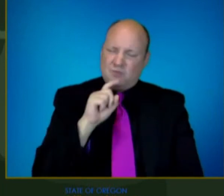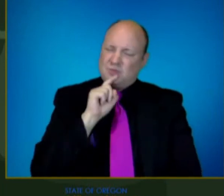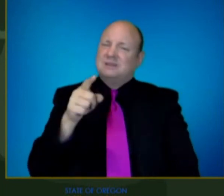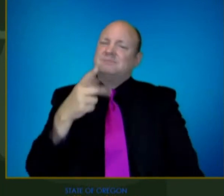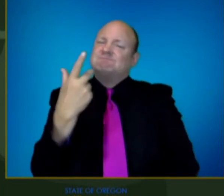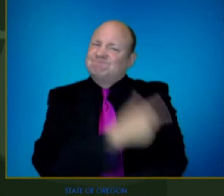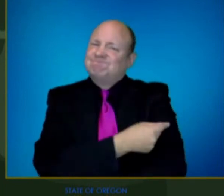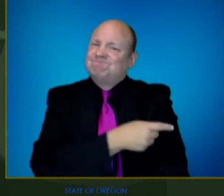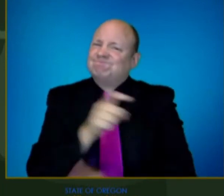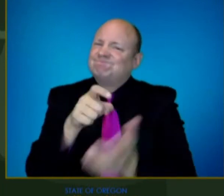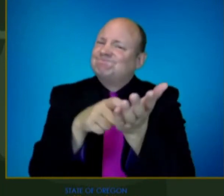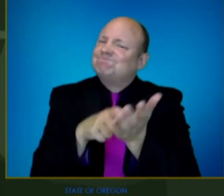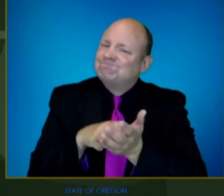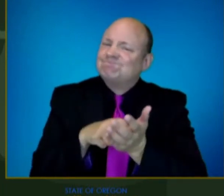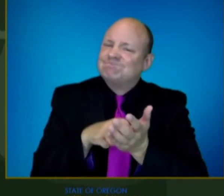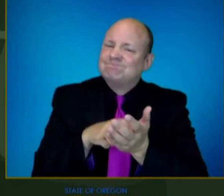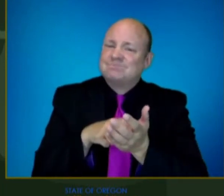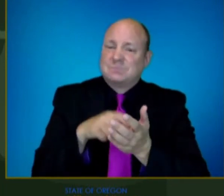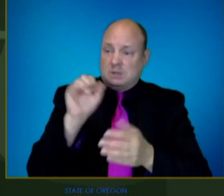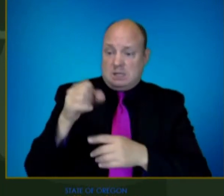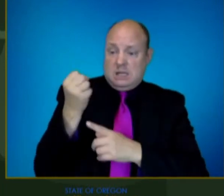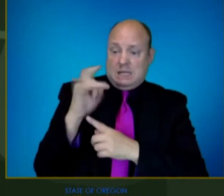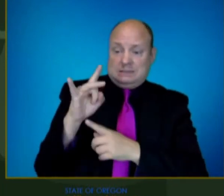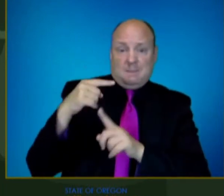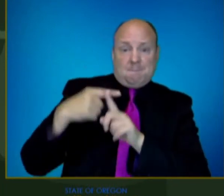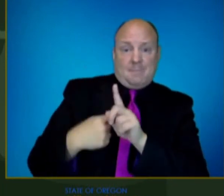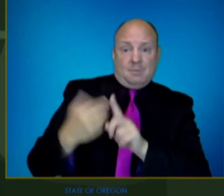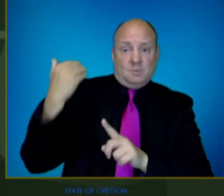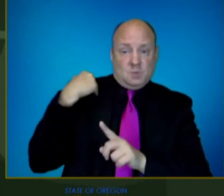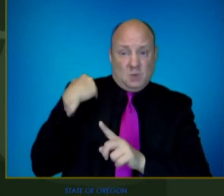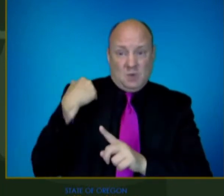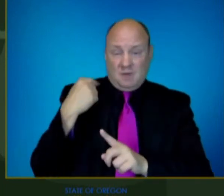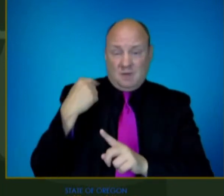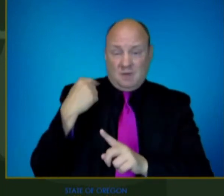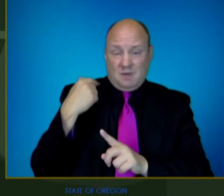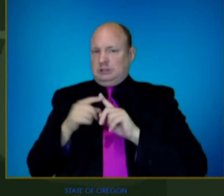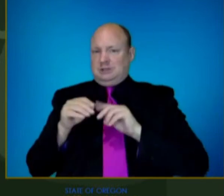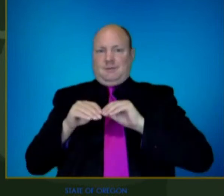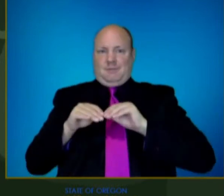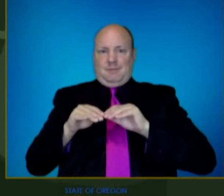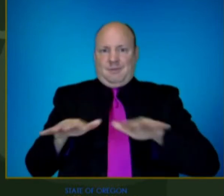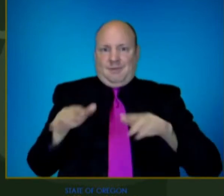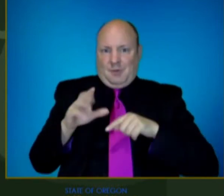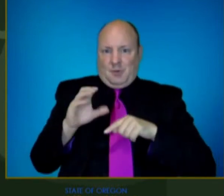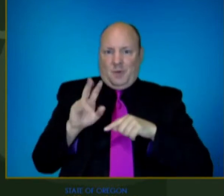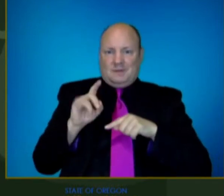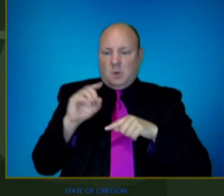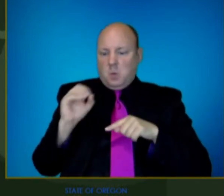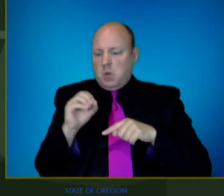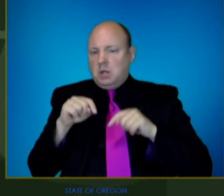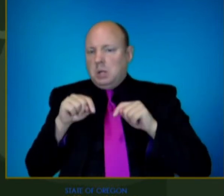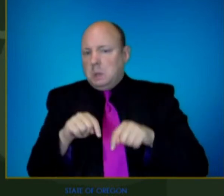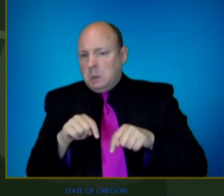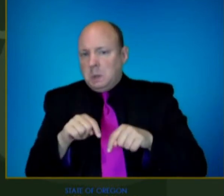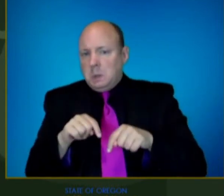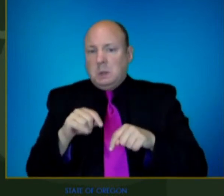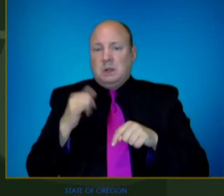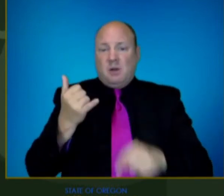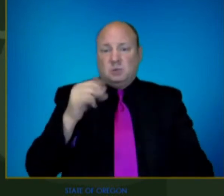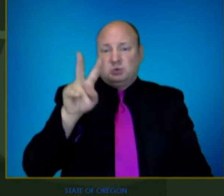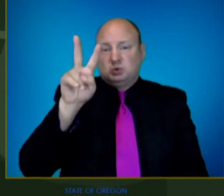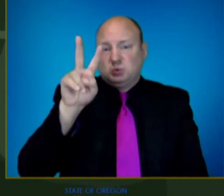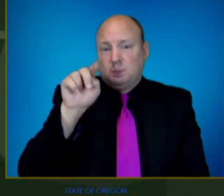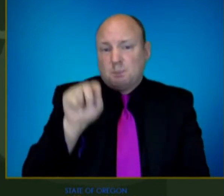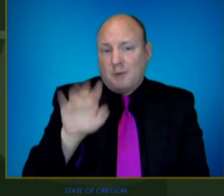we reported the first case of COVID-19 in Oregon. Today, more than 2.5 million Oregonians have had at least a